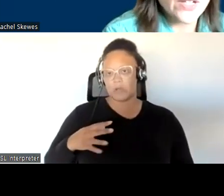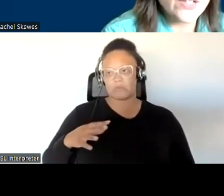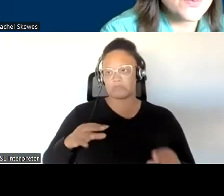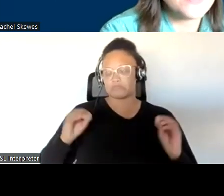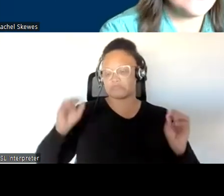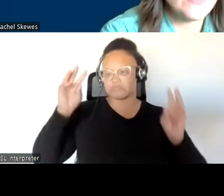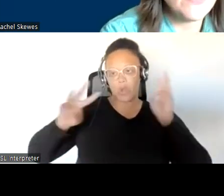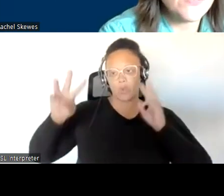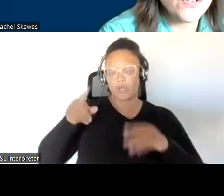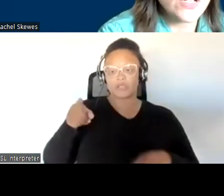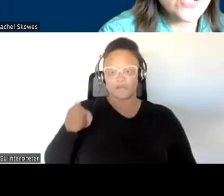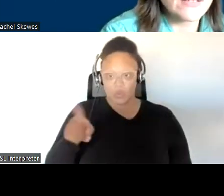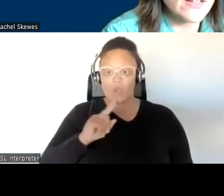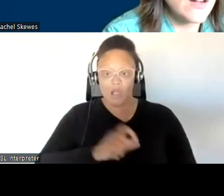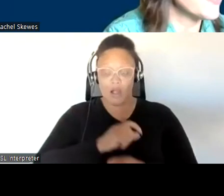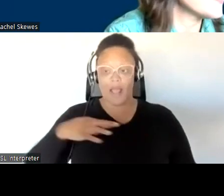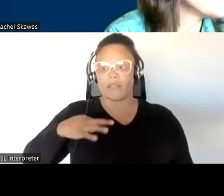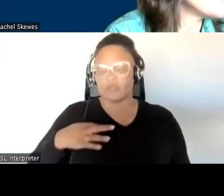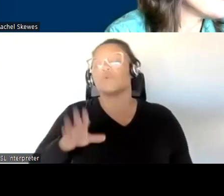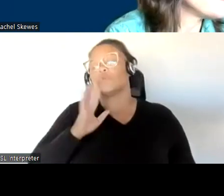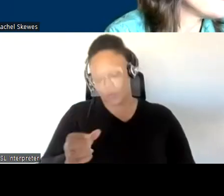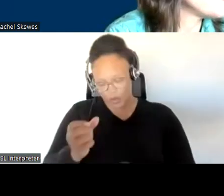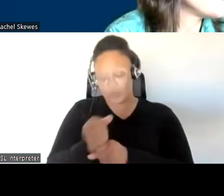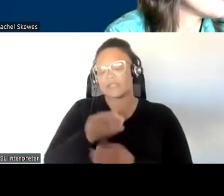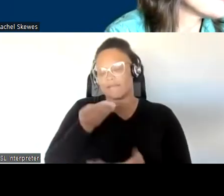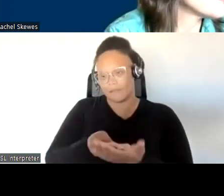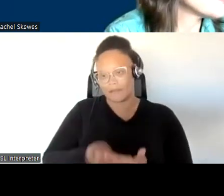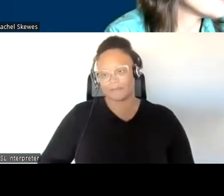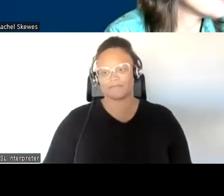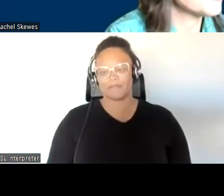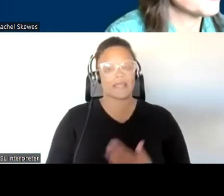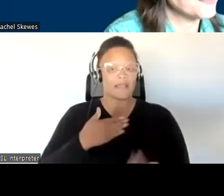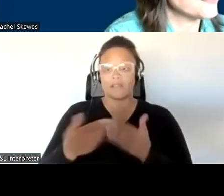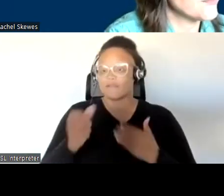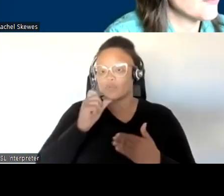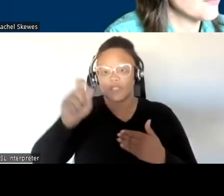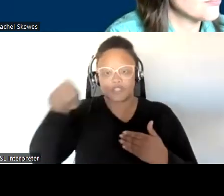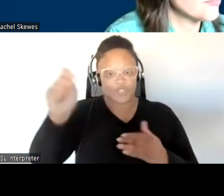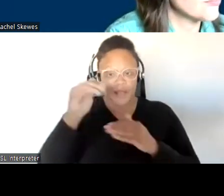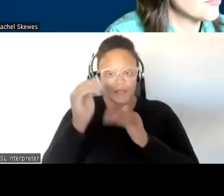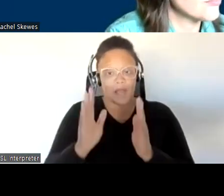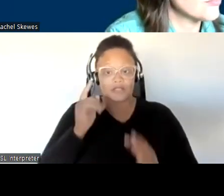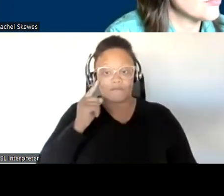eligible for it, you would receive it even if you didn't check that off. Okay, thank you.